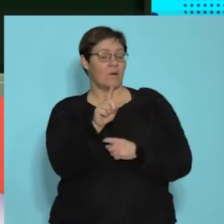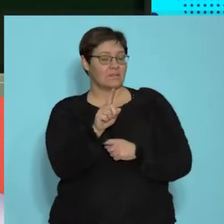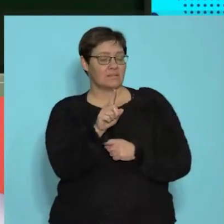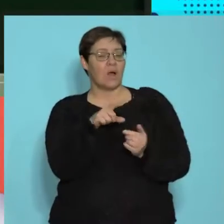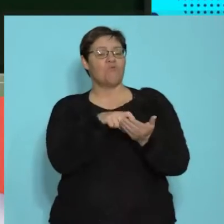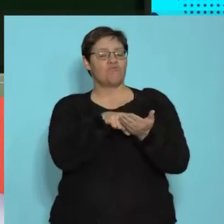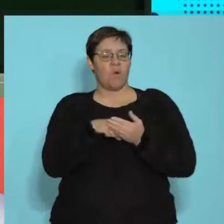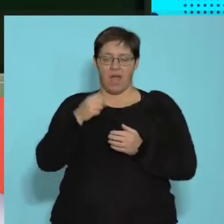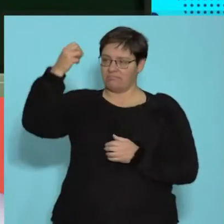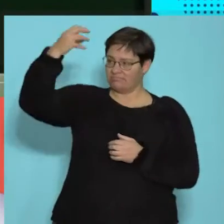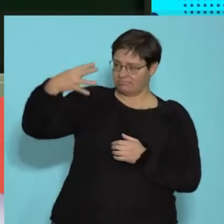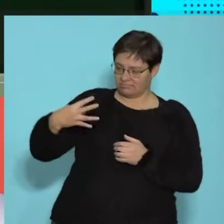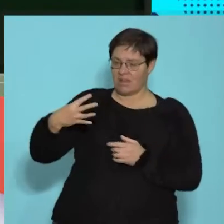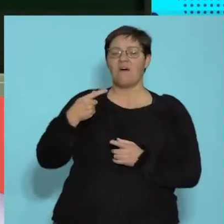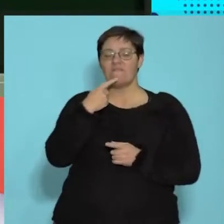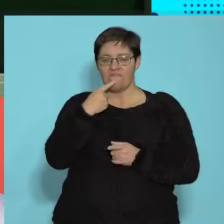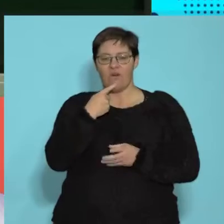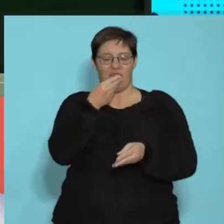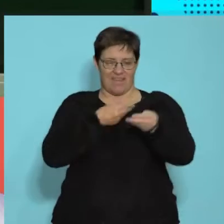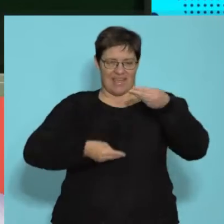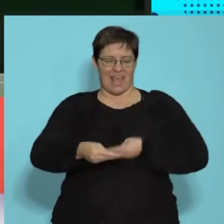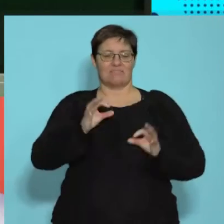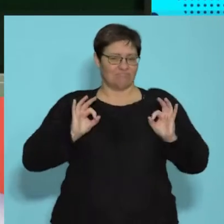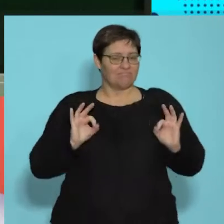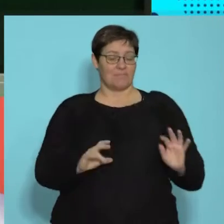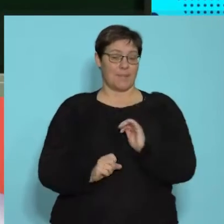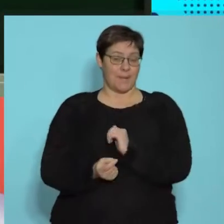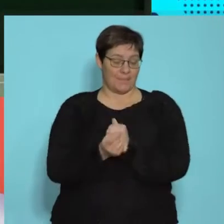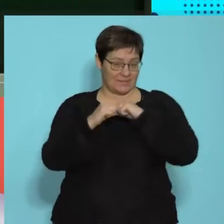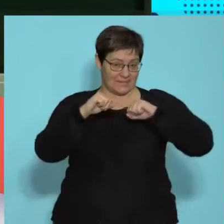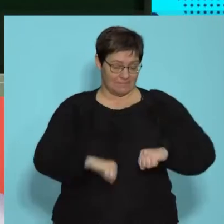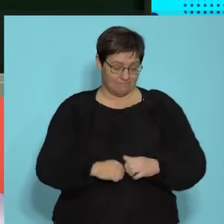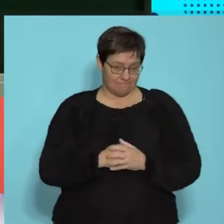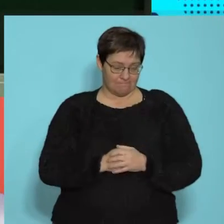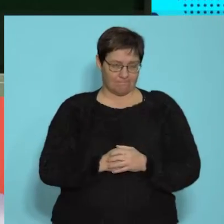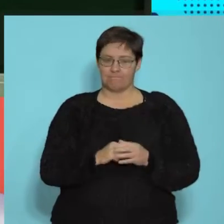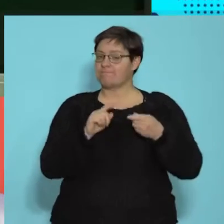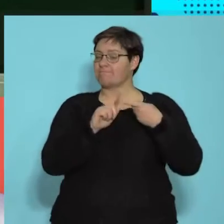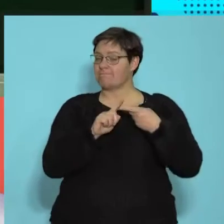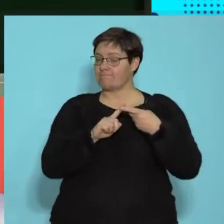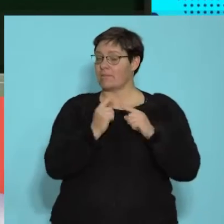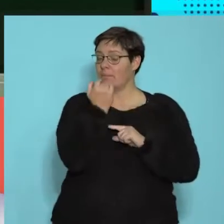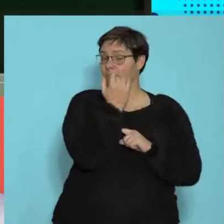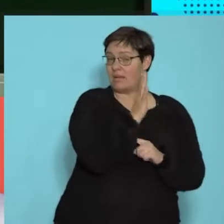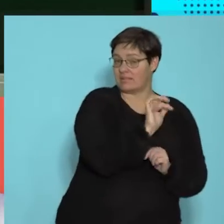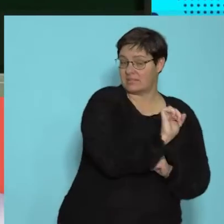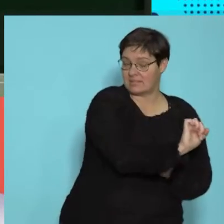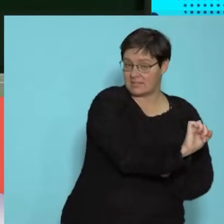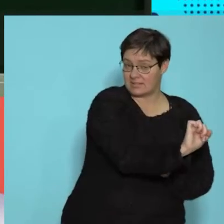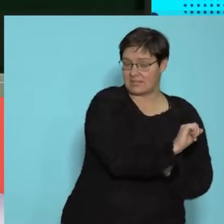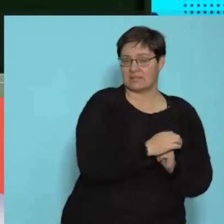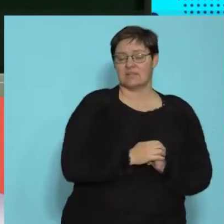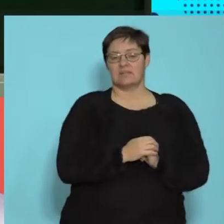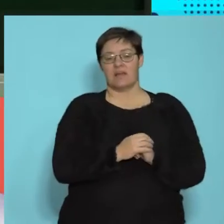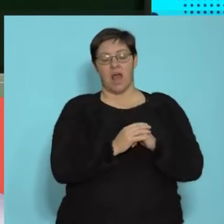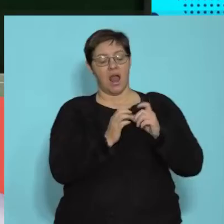is the requirements for an efficient gaseous exchange system. So we looked at how plants, right,